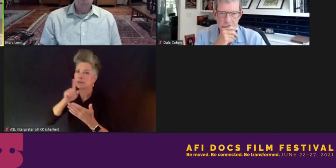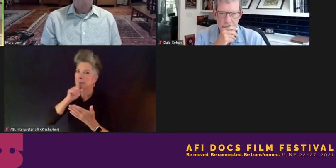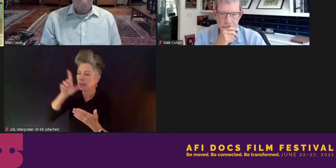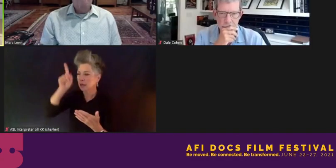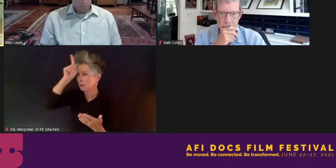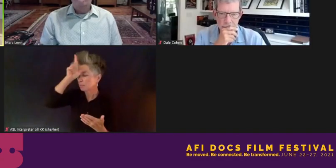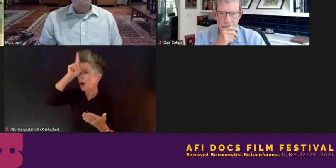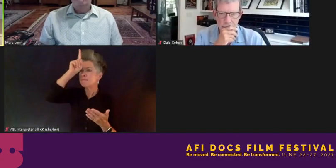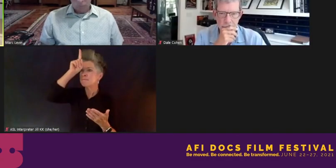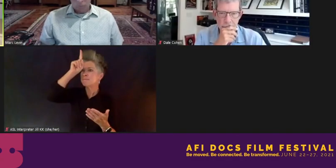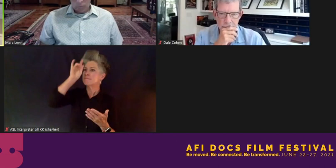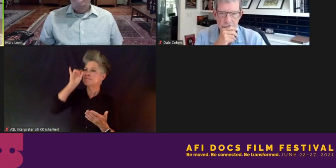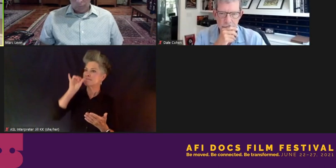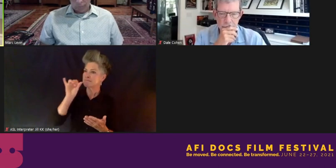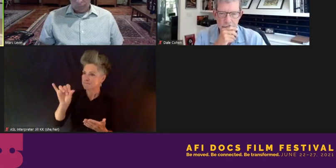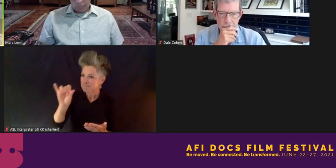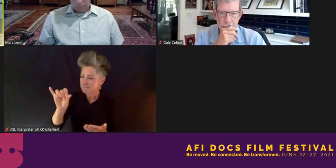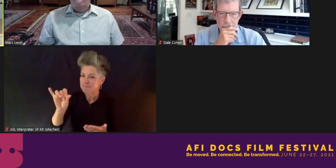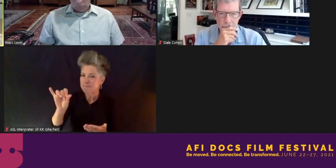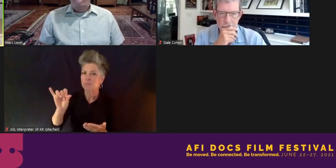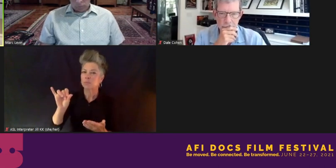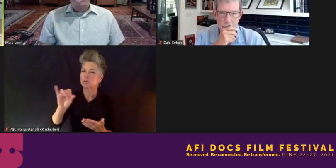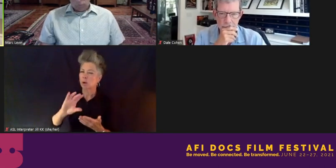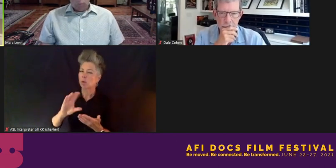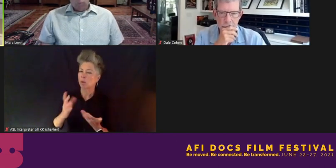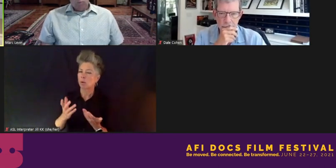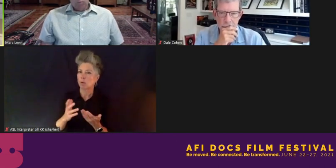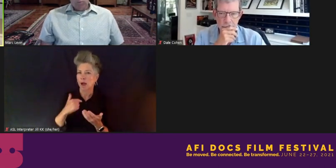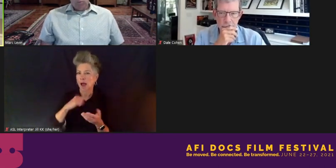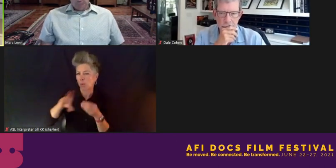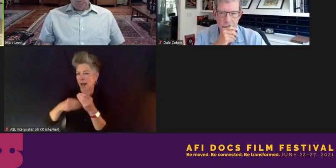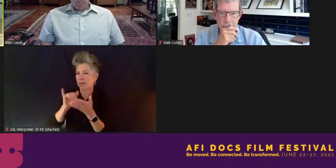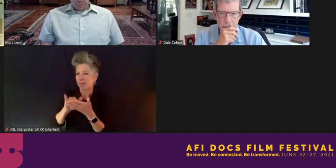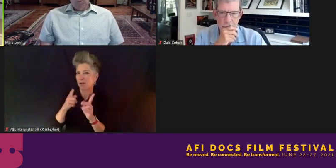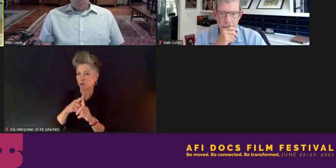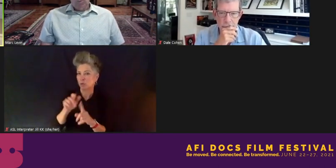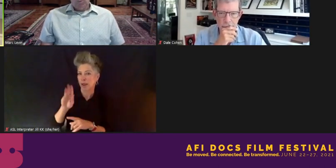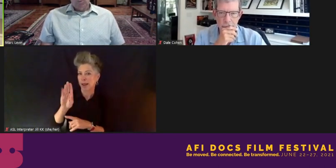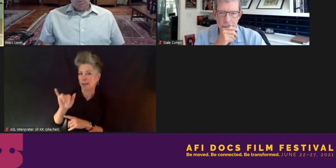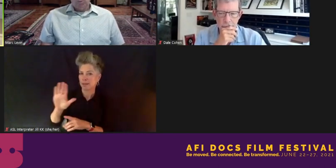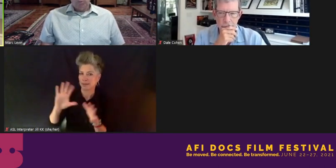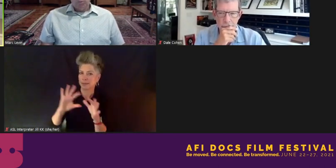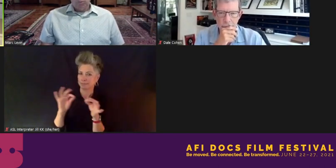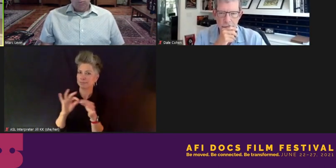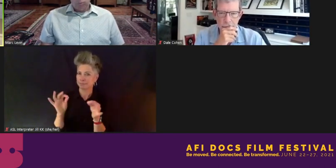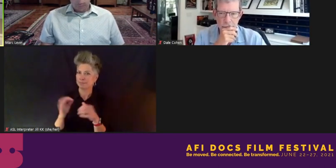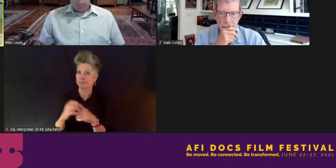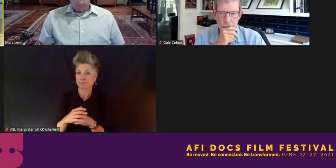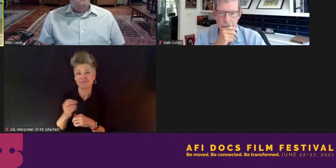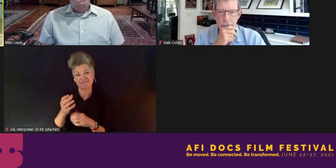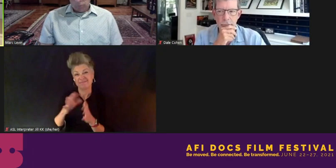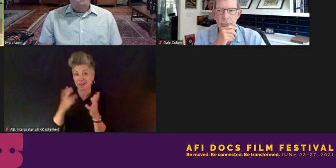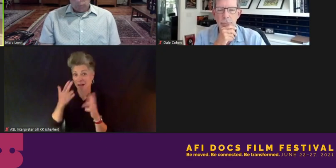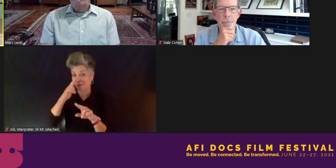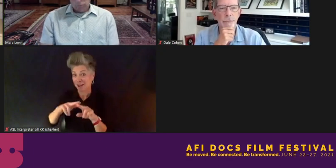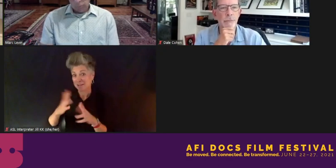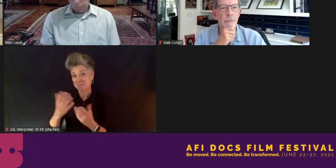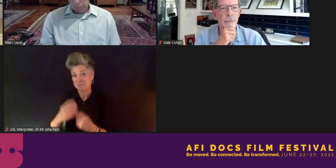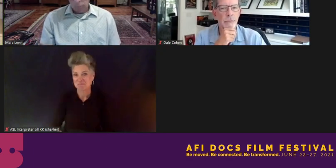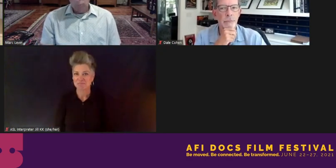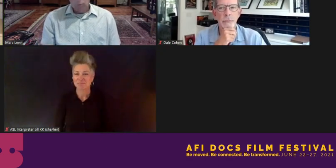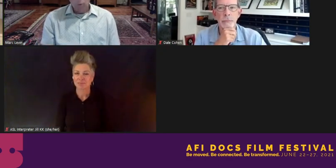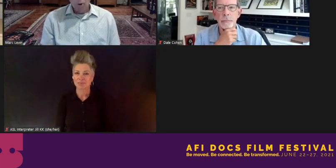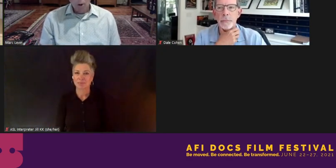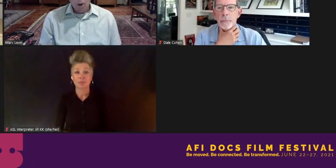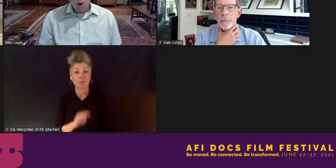Um, so I, I would say add those two bits on to what Abby said, and, and I think you'd have a lot of fun. Mark.